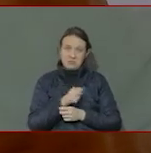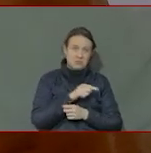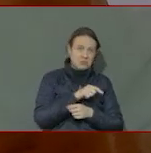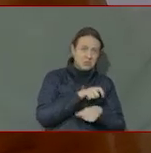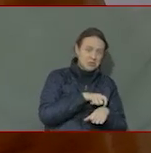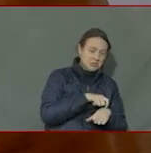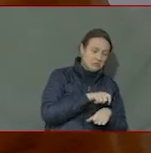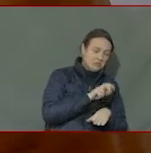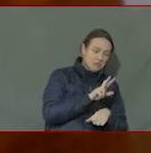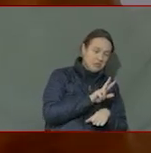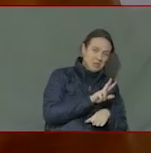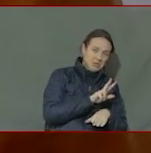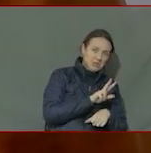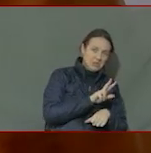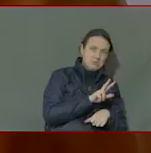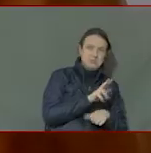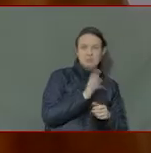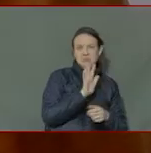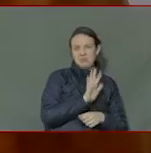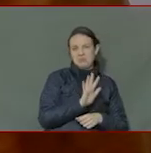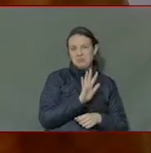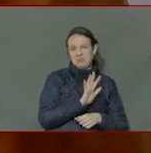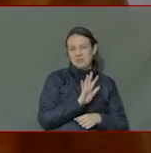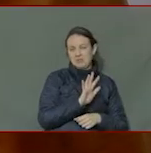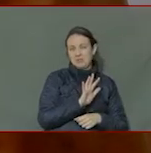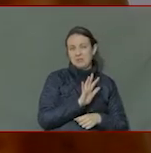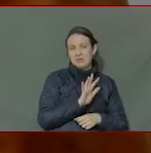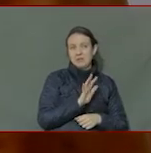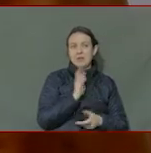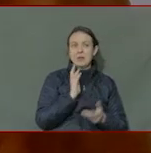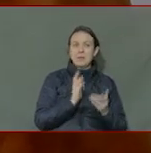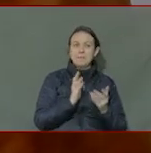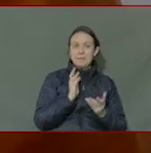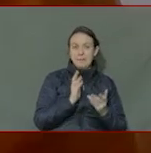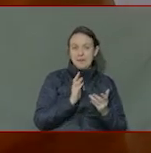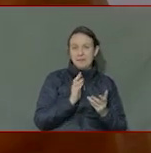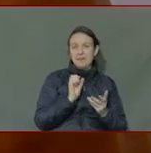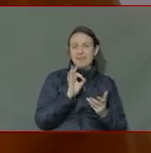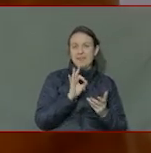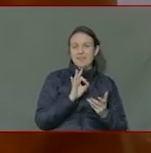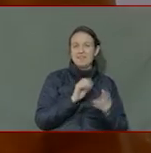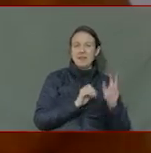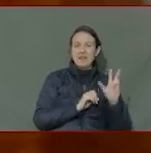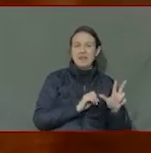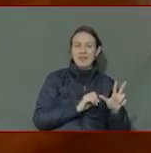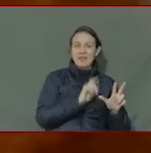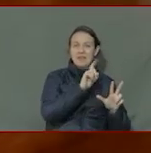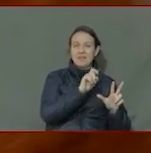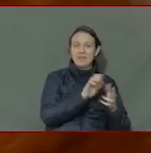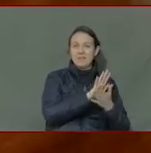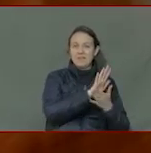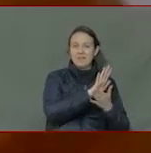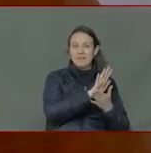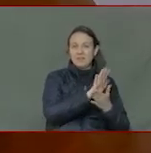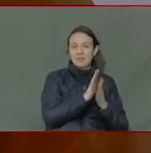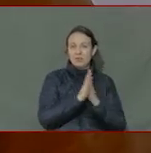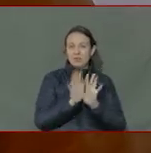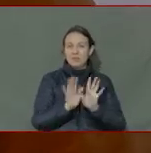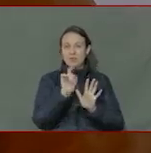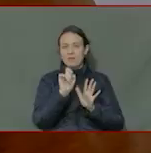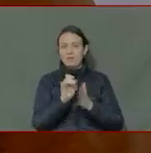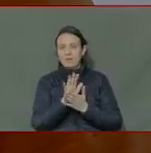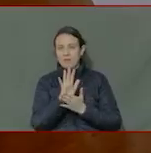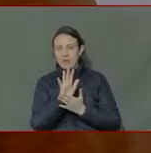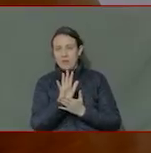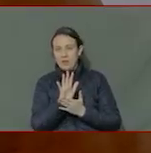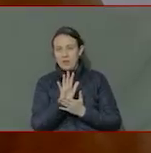o'clock. People, let's say the graph would indicate it more clearly. Let's say it was 8:15 until 8:15. Then you say, well,